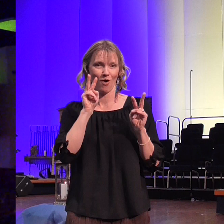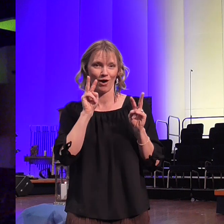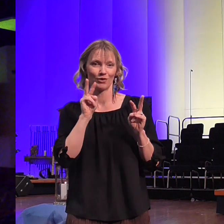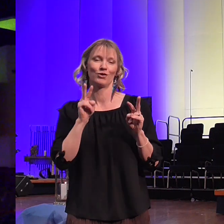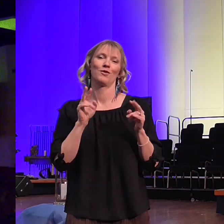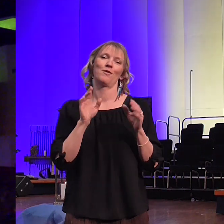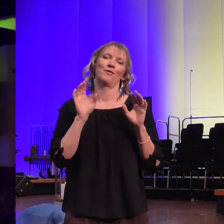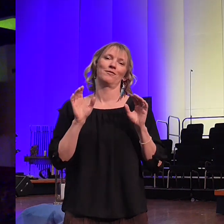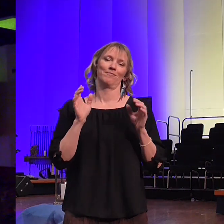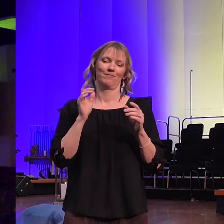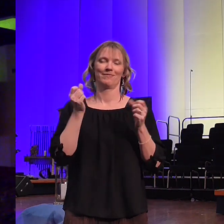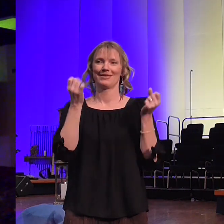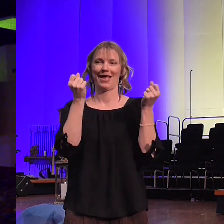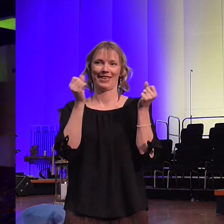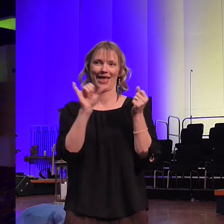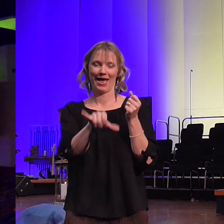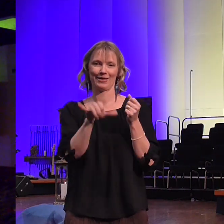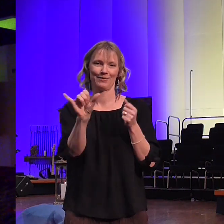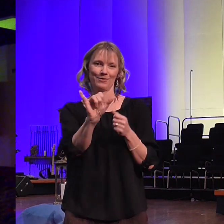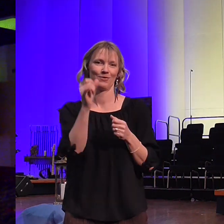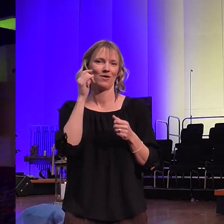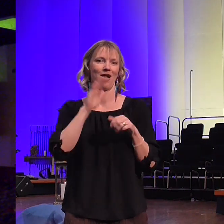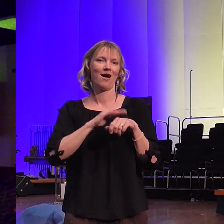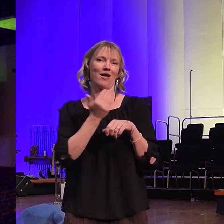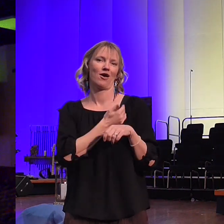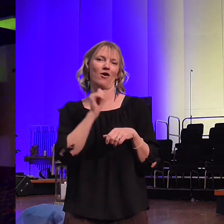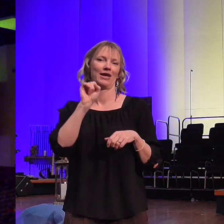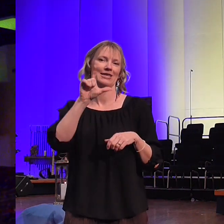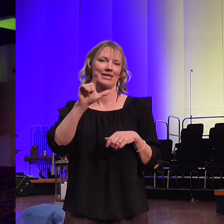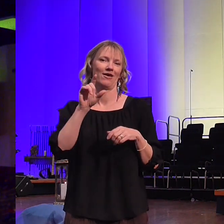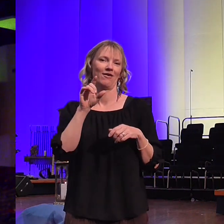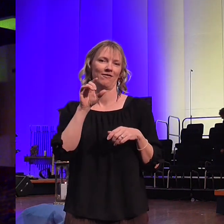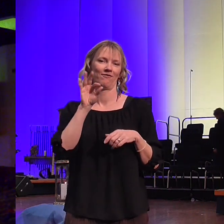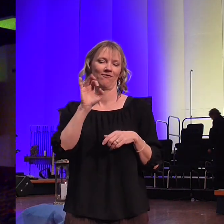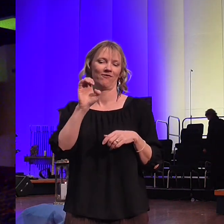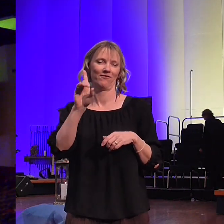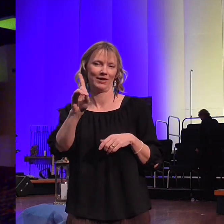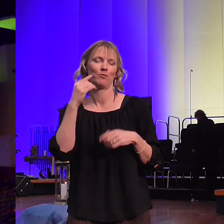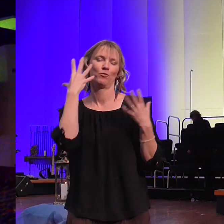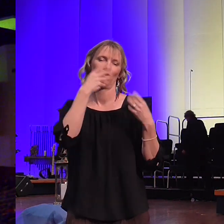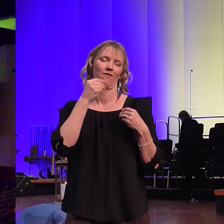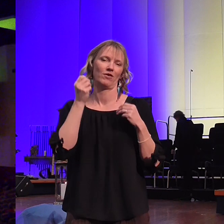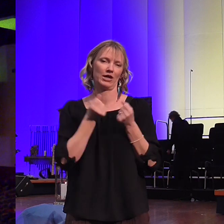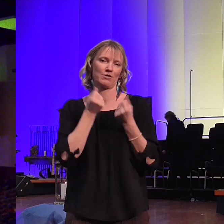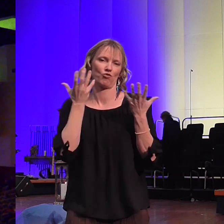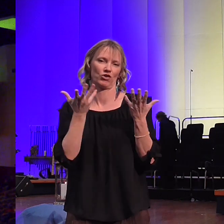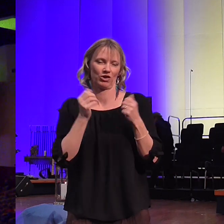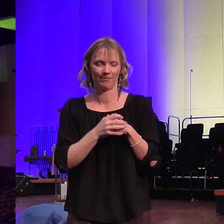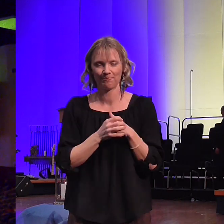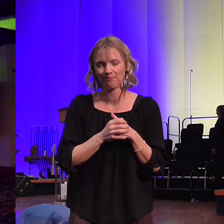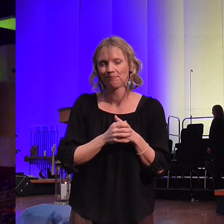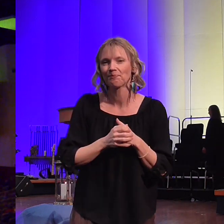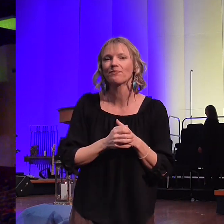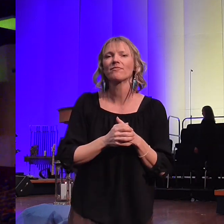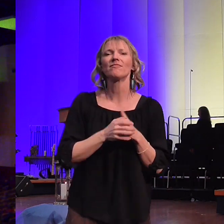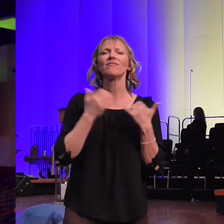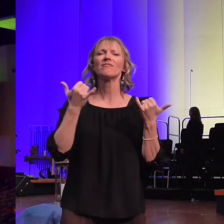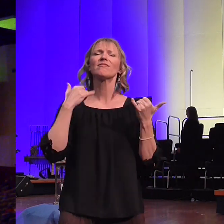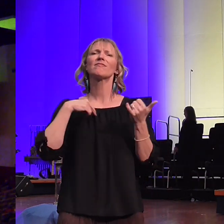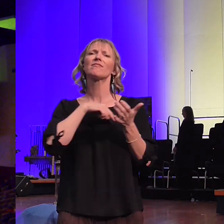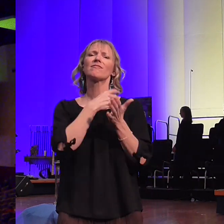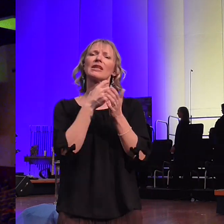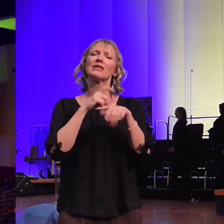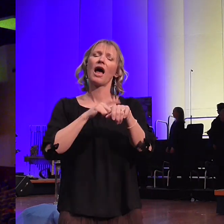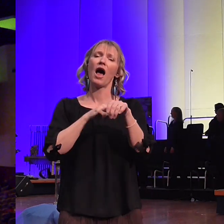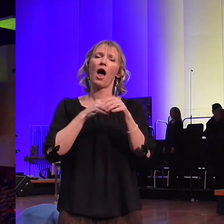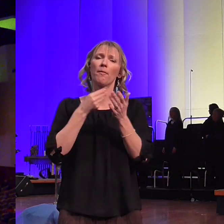that as well on our ASL feed. So check that out on YouTube. It was just a beautiful expression. As we move into our time of